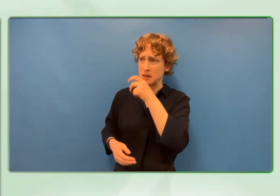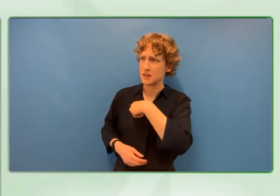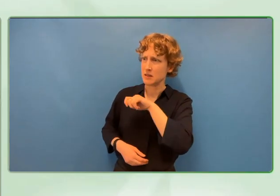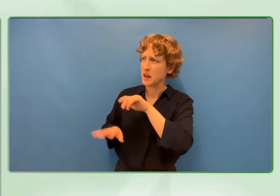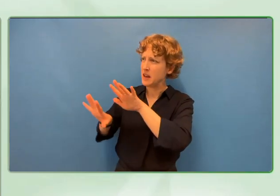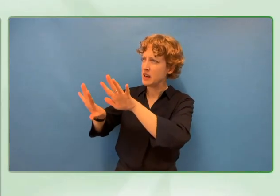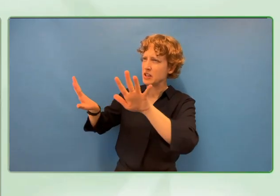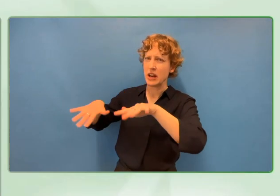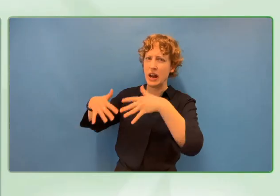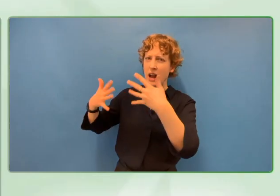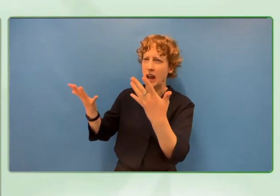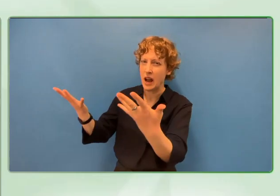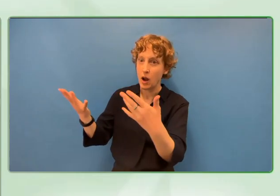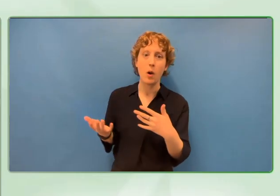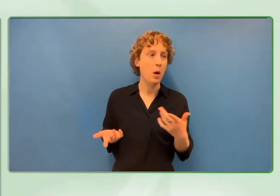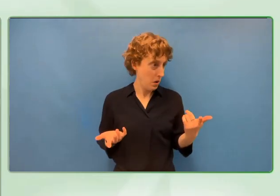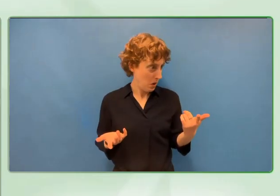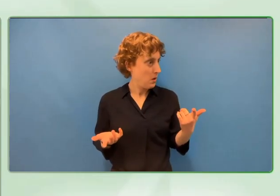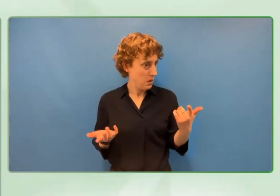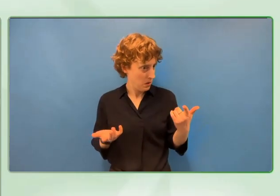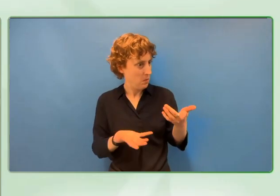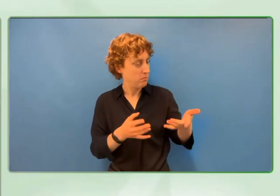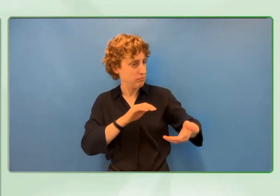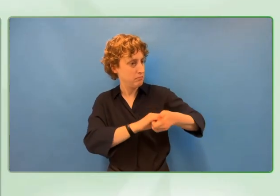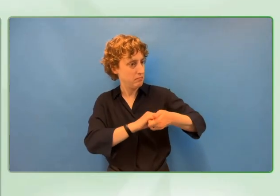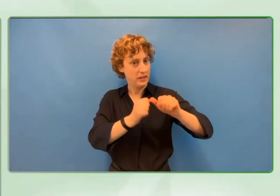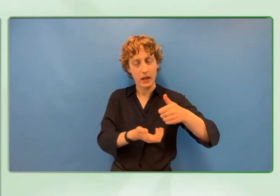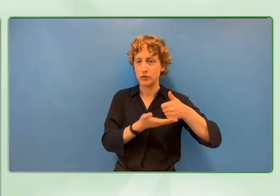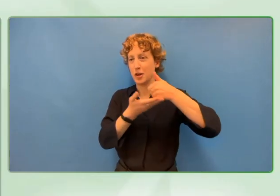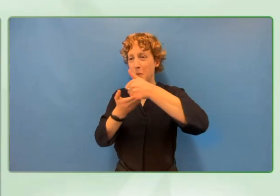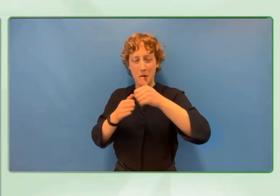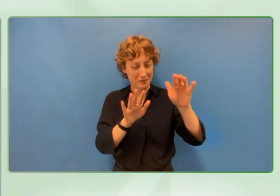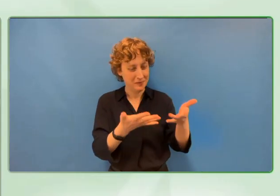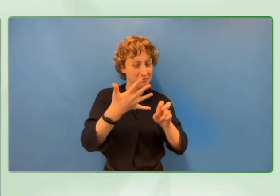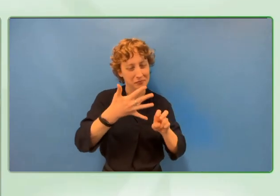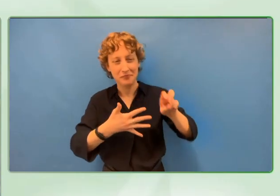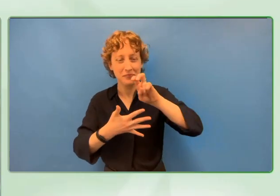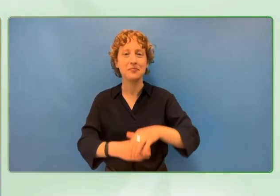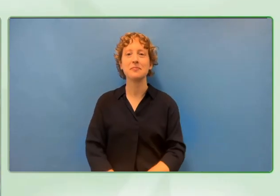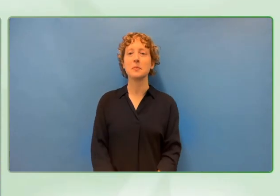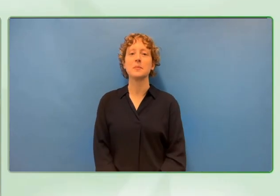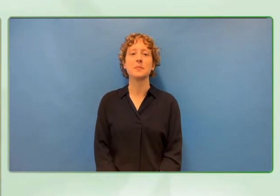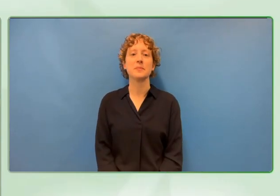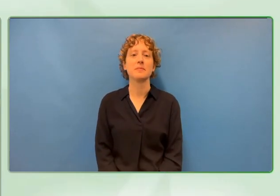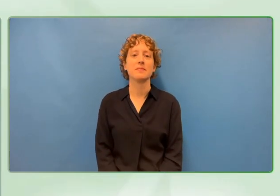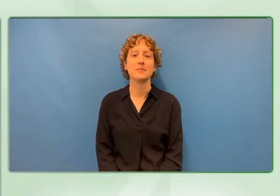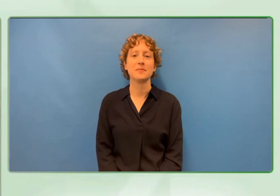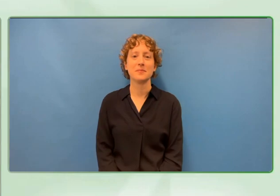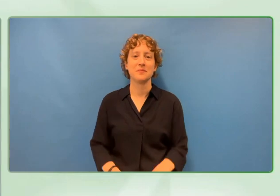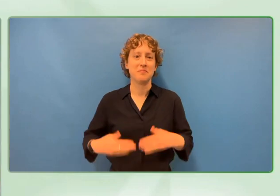yeah, let's follow Melissa and support her onwards. Okay. Wow, this is an amazing panel. It